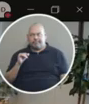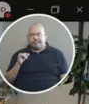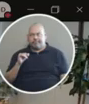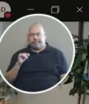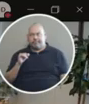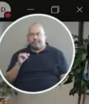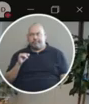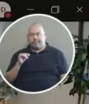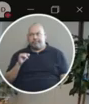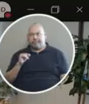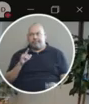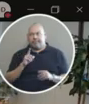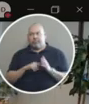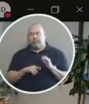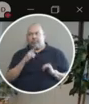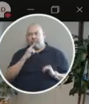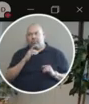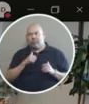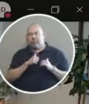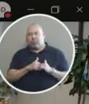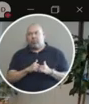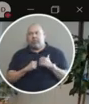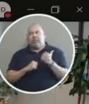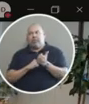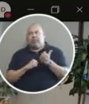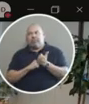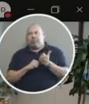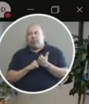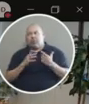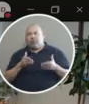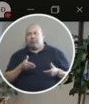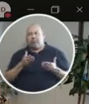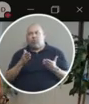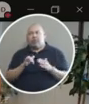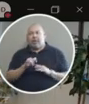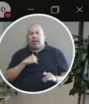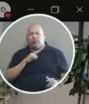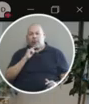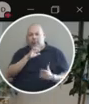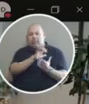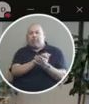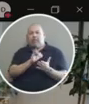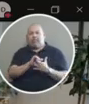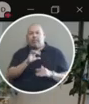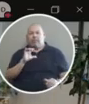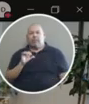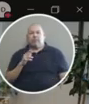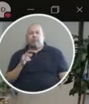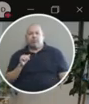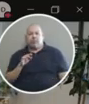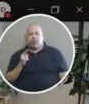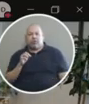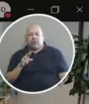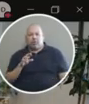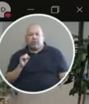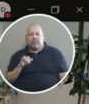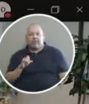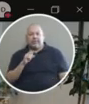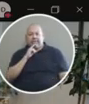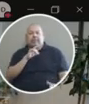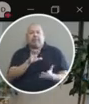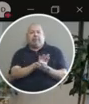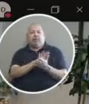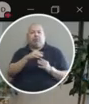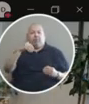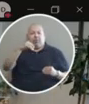As far as this goes, I'm going to go ahead and support Sissy's motion. I really believe that the charter is a